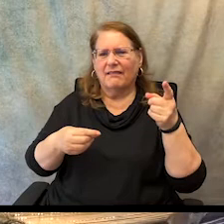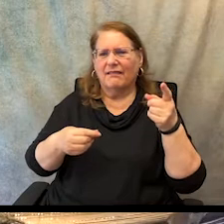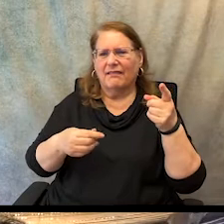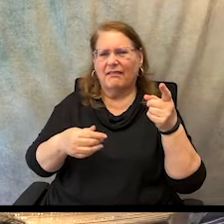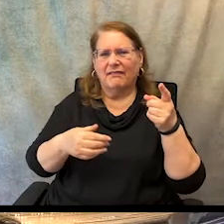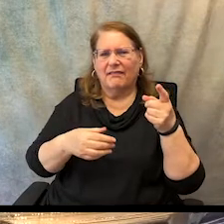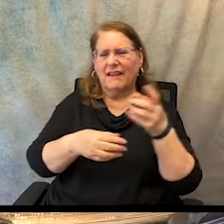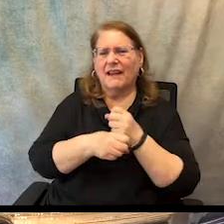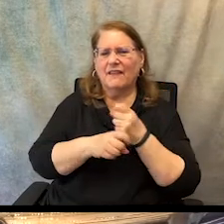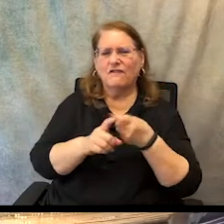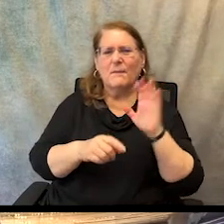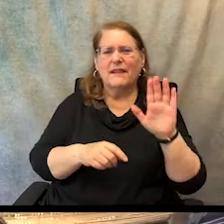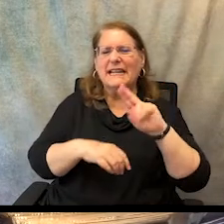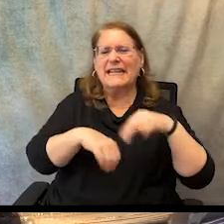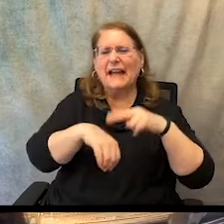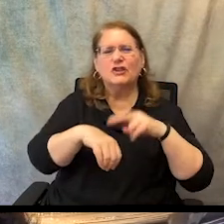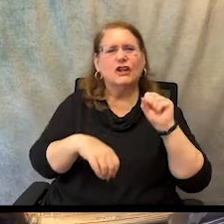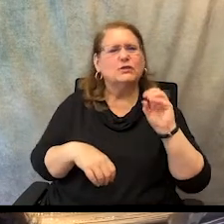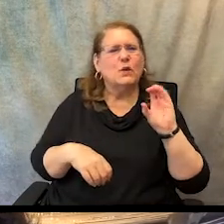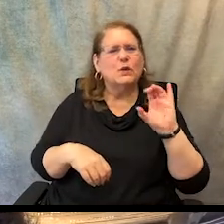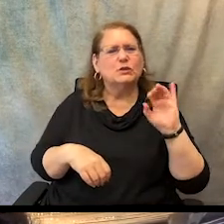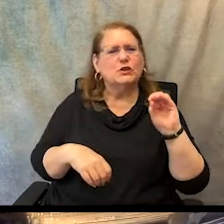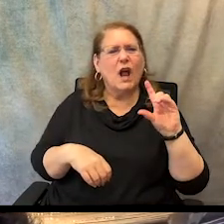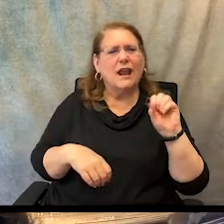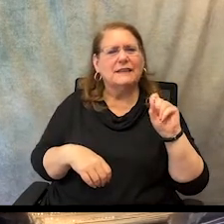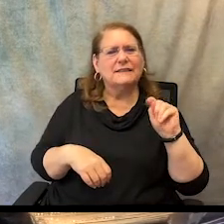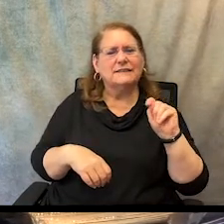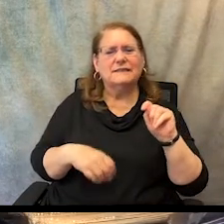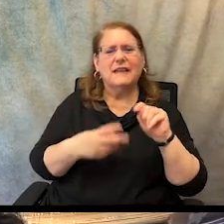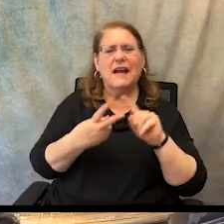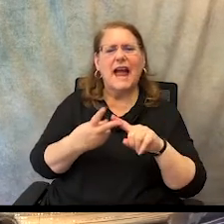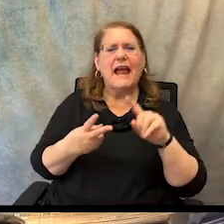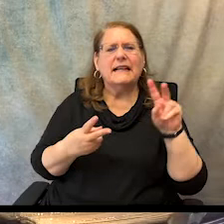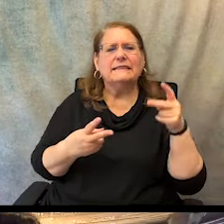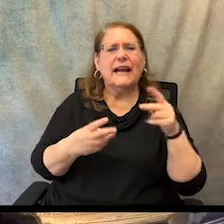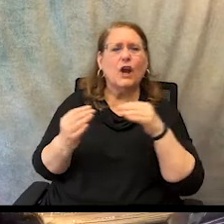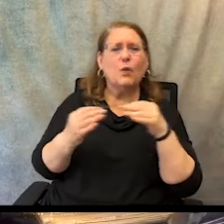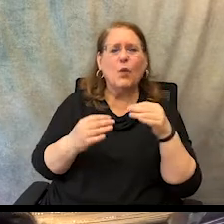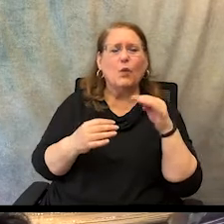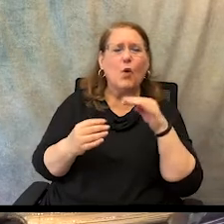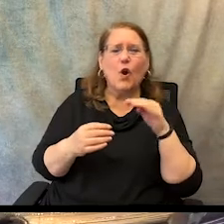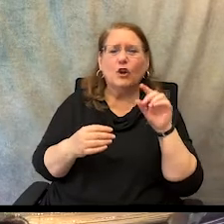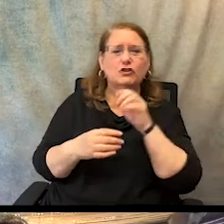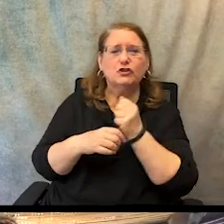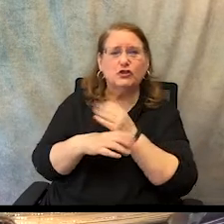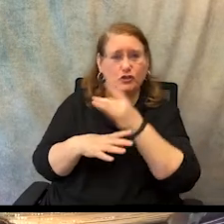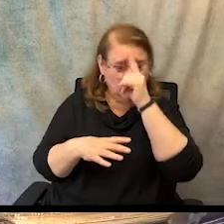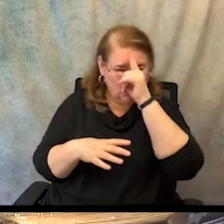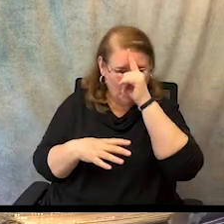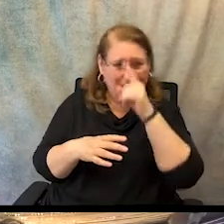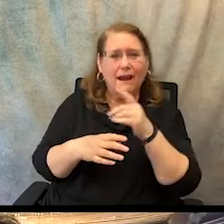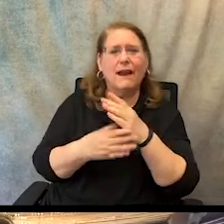ideology from the National Socialist in Second World War in Germany. Ba'ath party, I mean, in Syria and